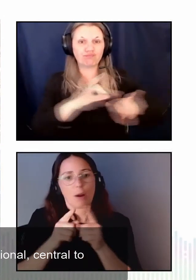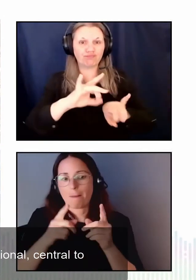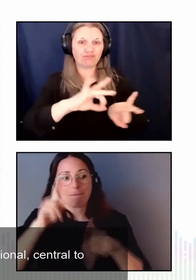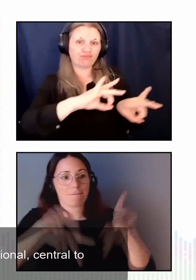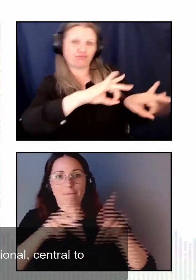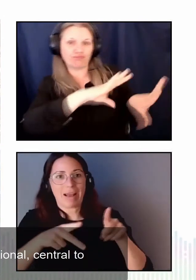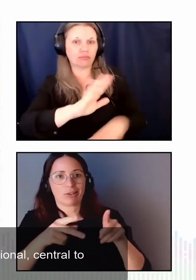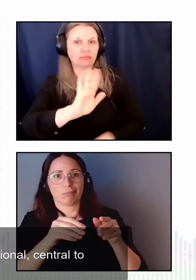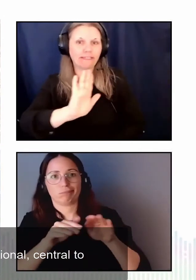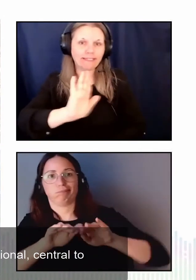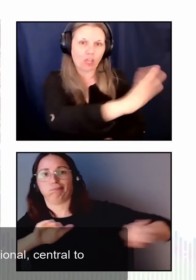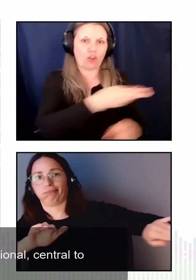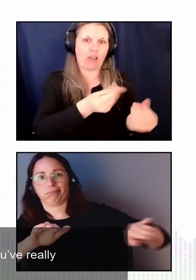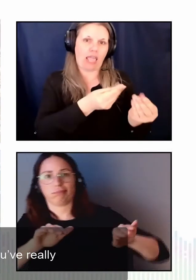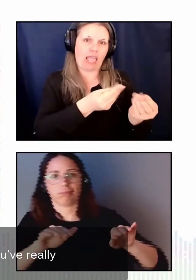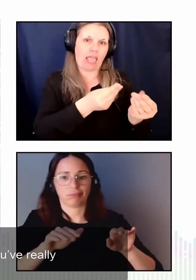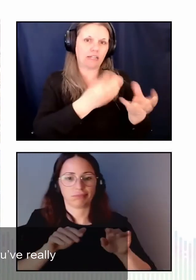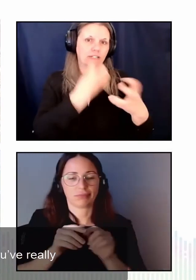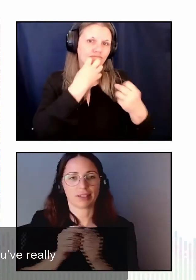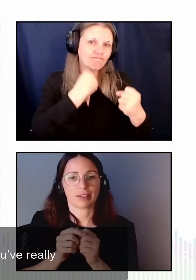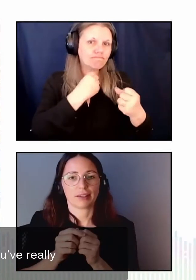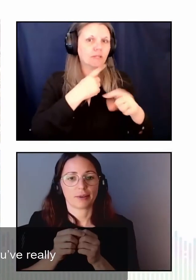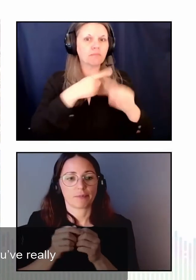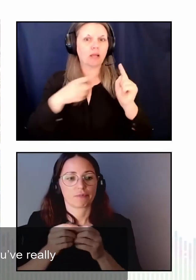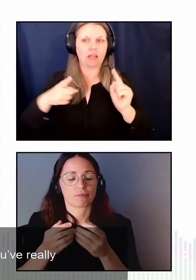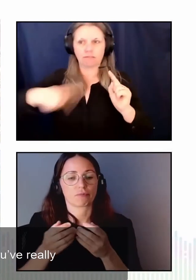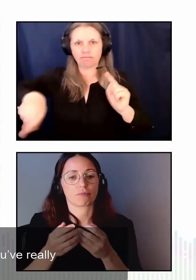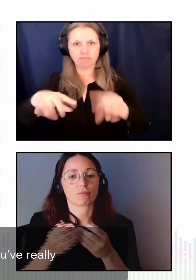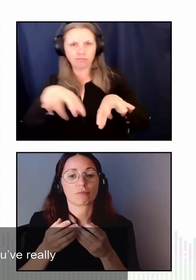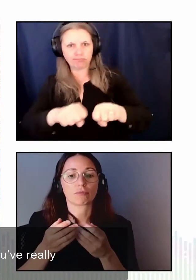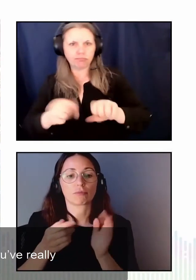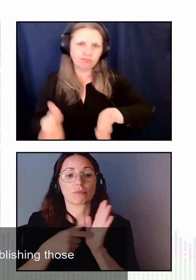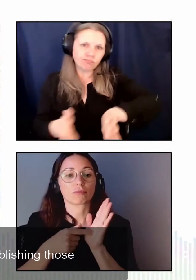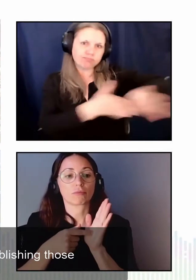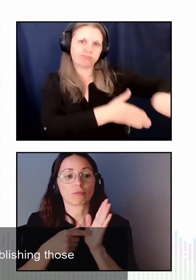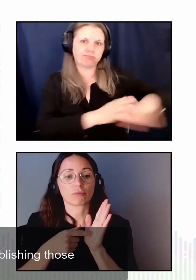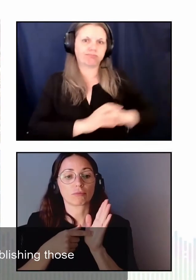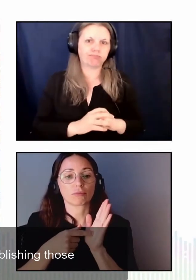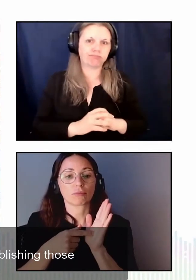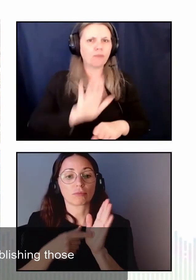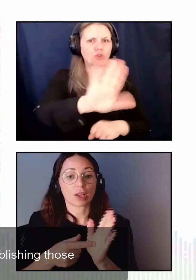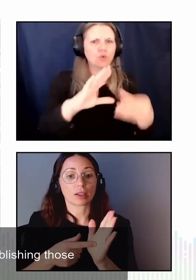were foundational, just central to their connection with the land. And I think you've really illustrated for us